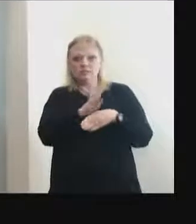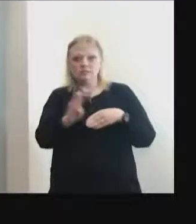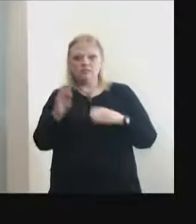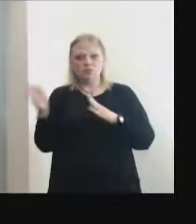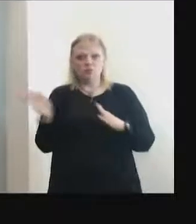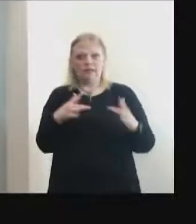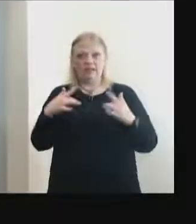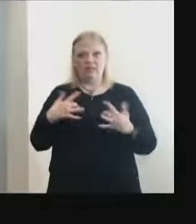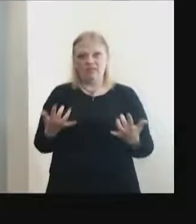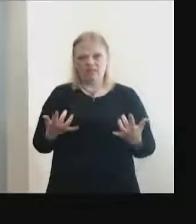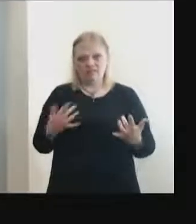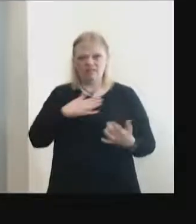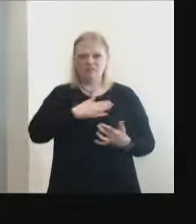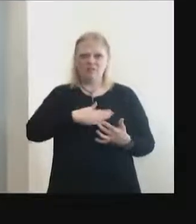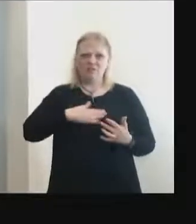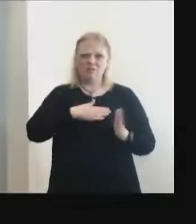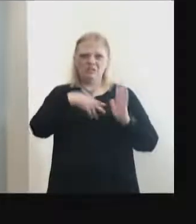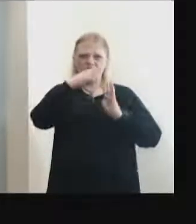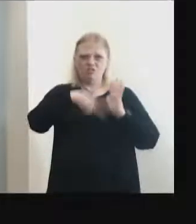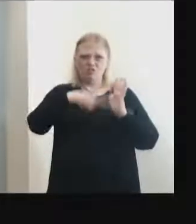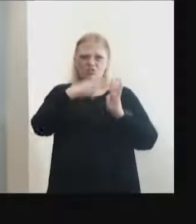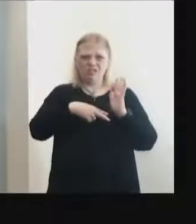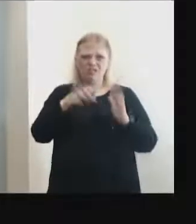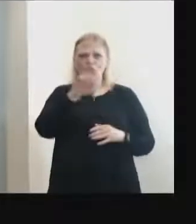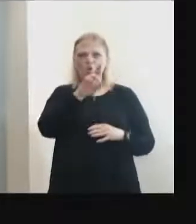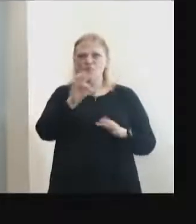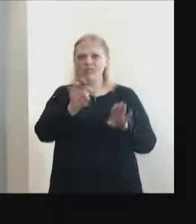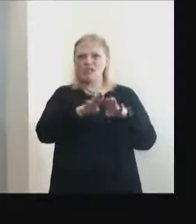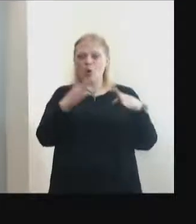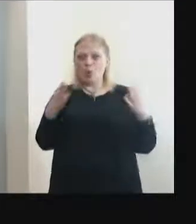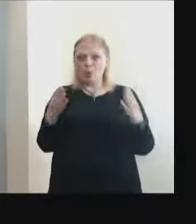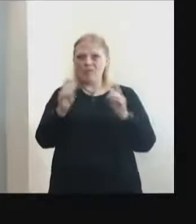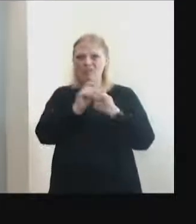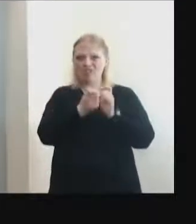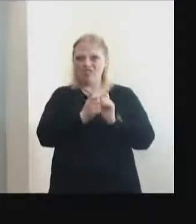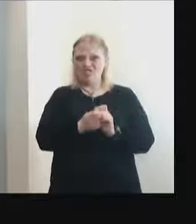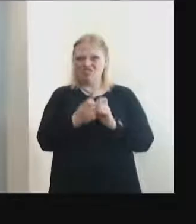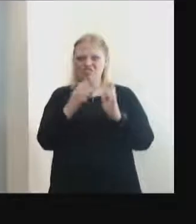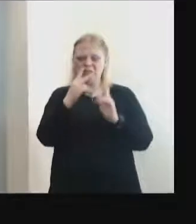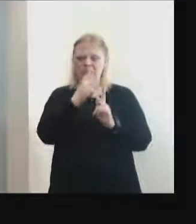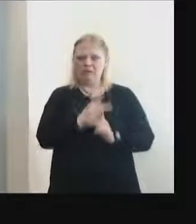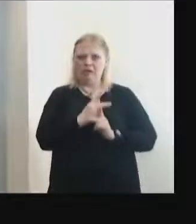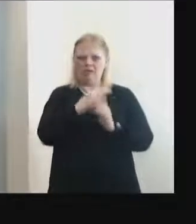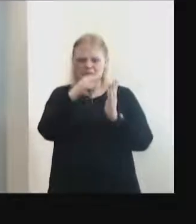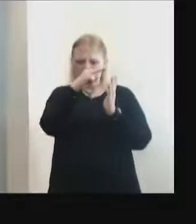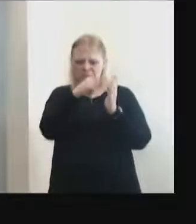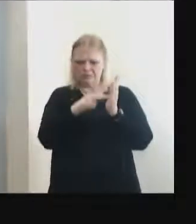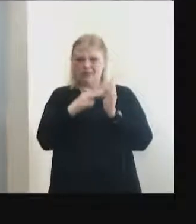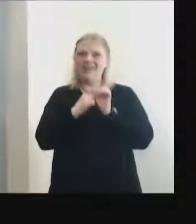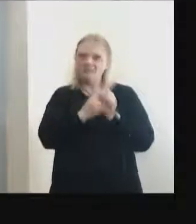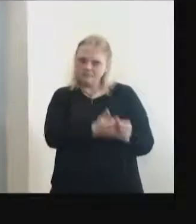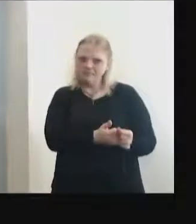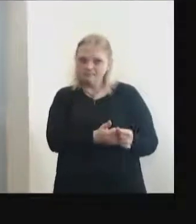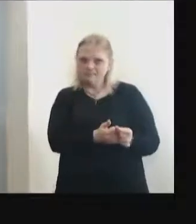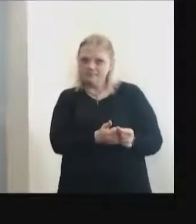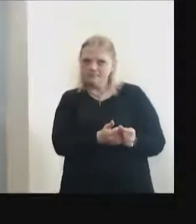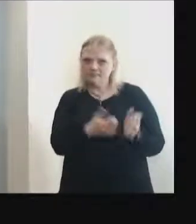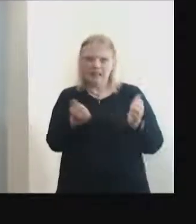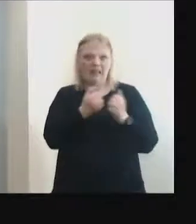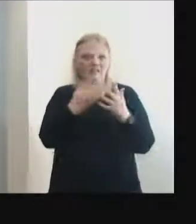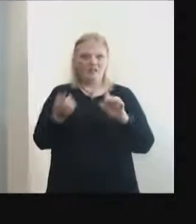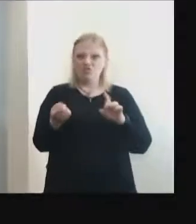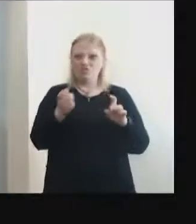event, please read the reopening changes very, very carefully and make sure that you adhere to them, because everything is